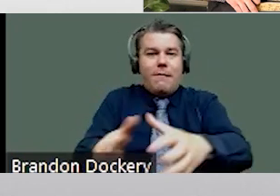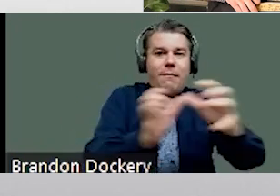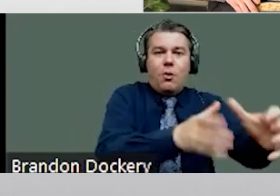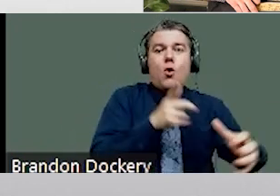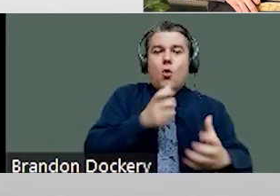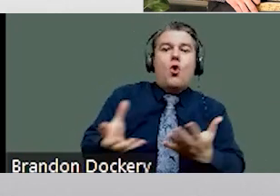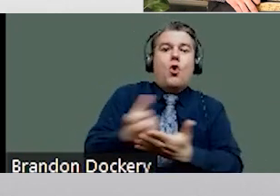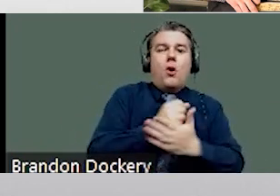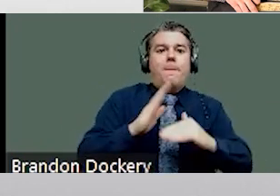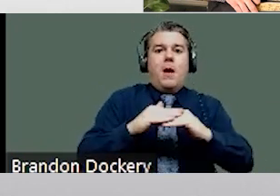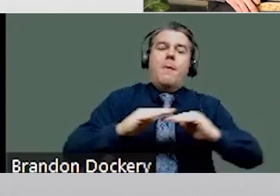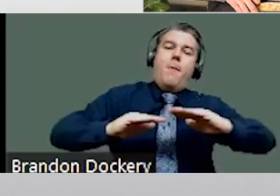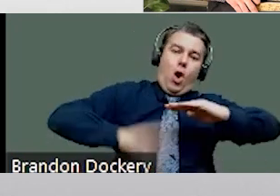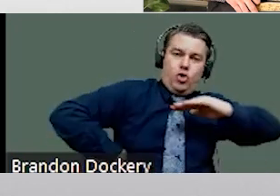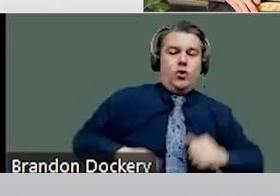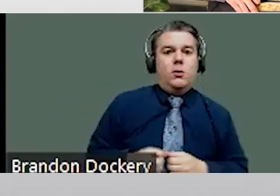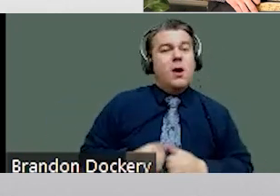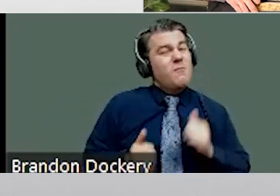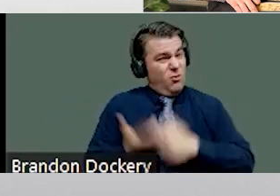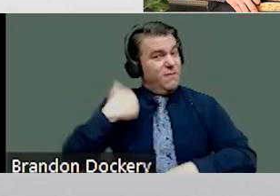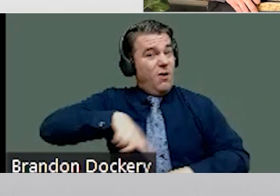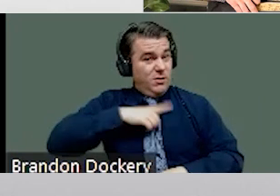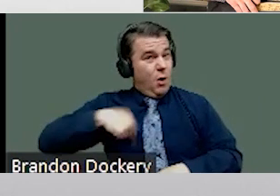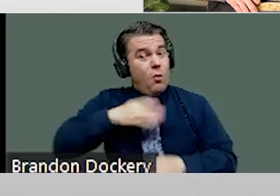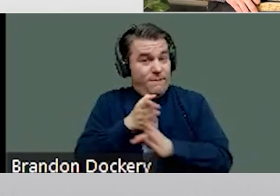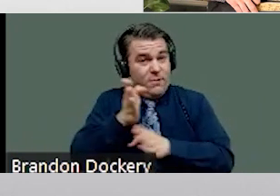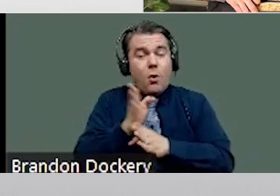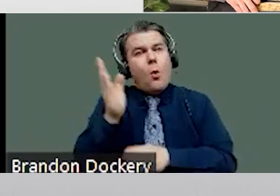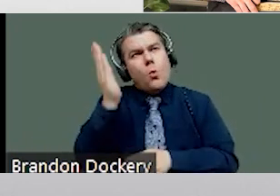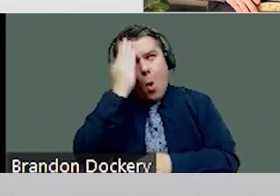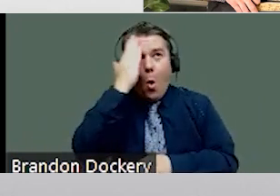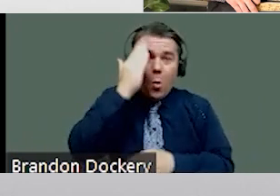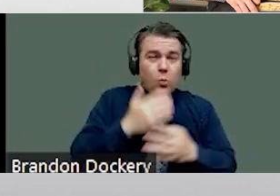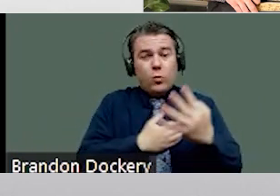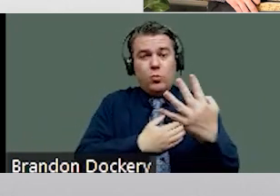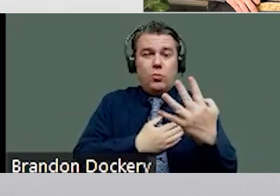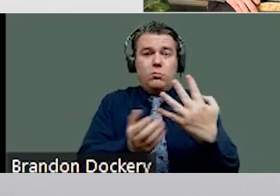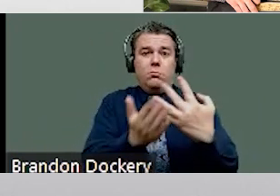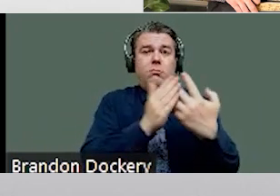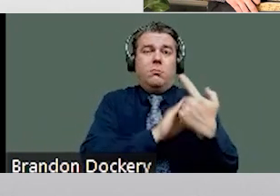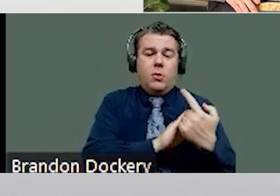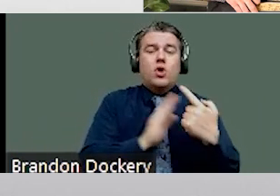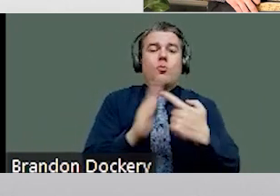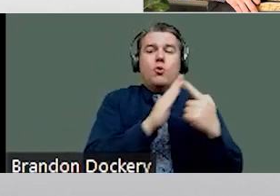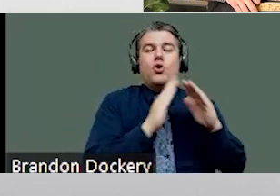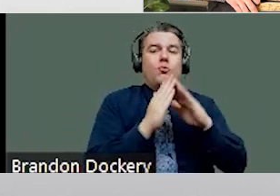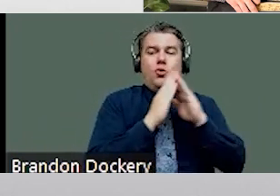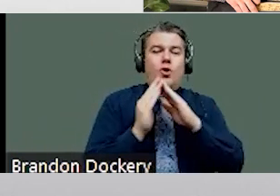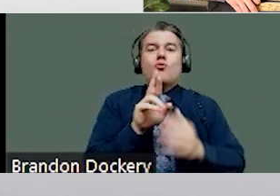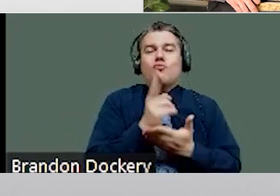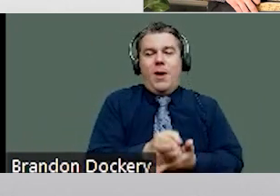of subminimum wage certificates. Most of us in our field are really only aware of the community rehabilitation